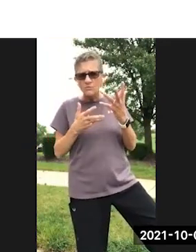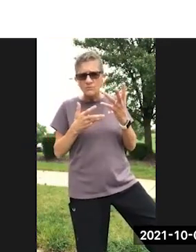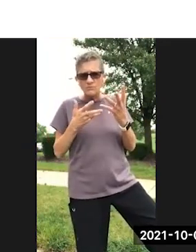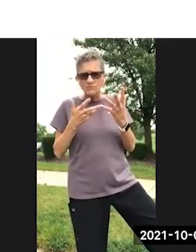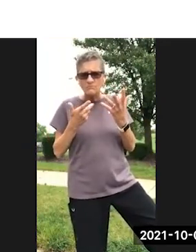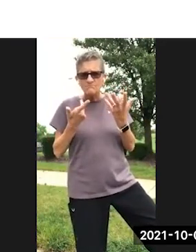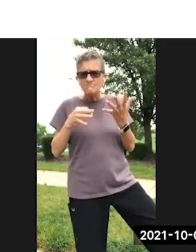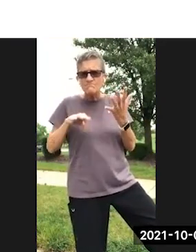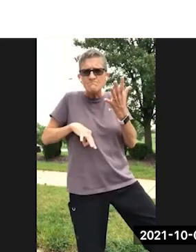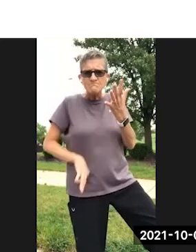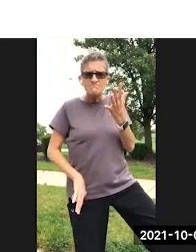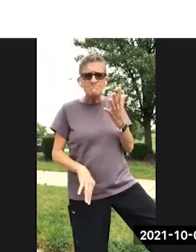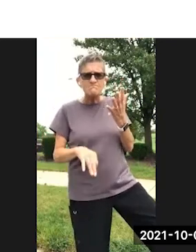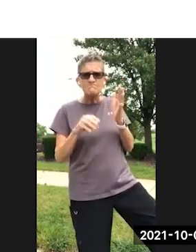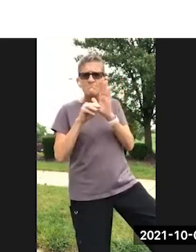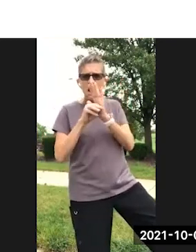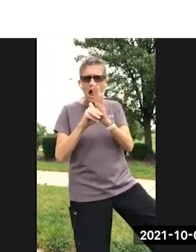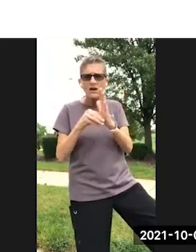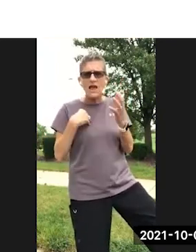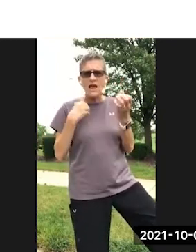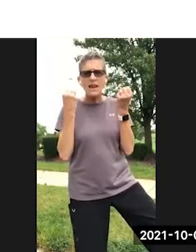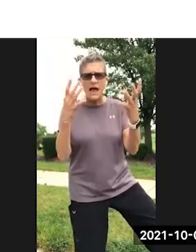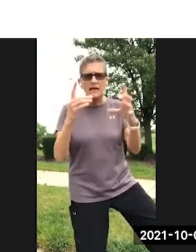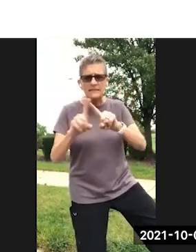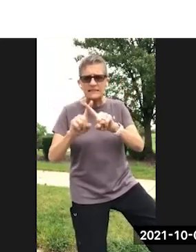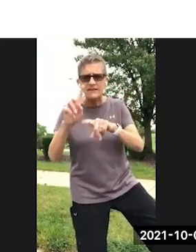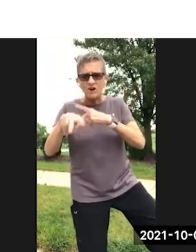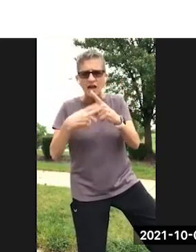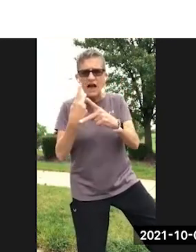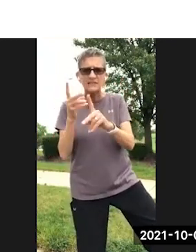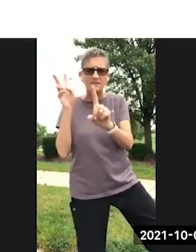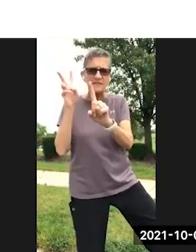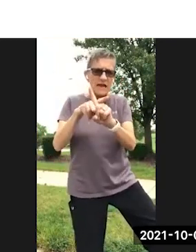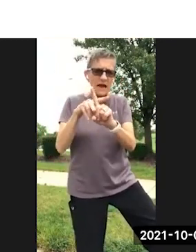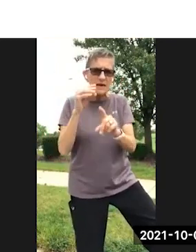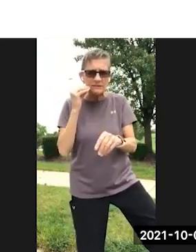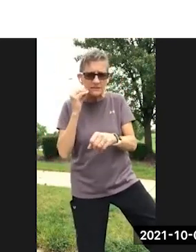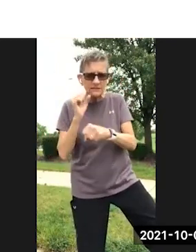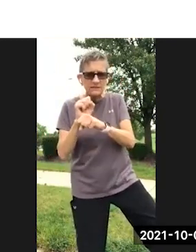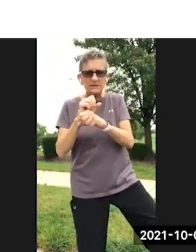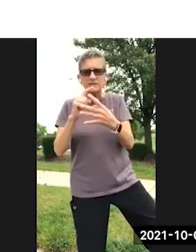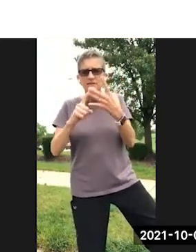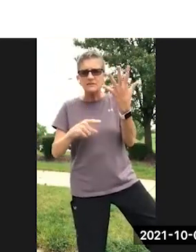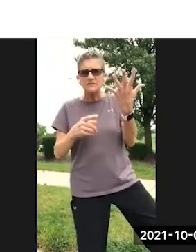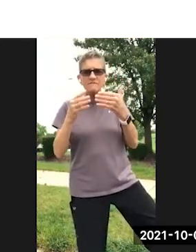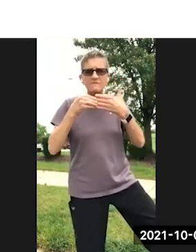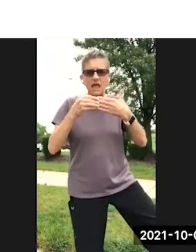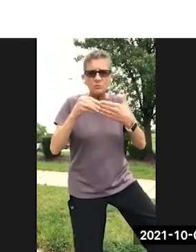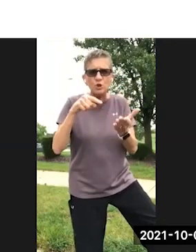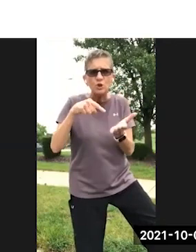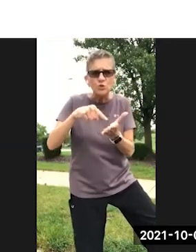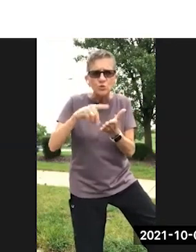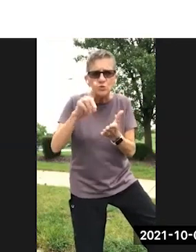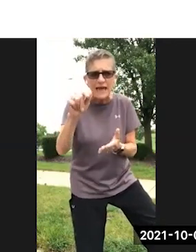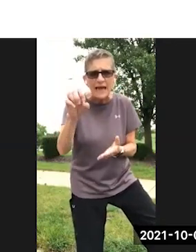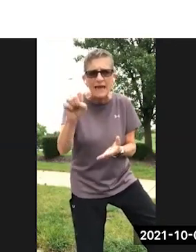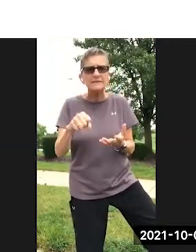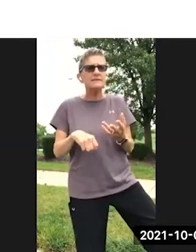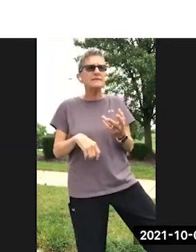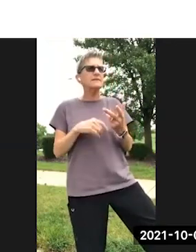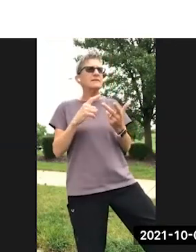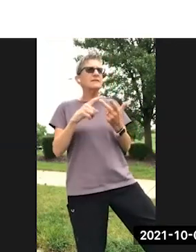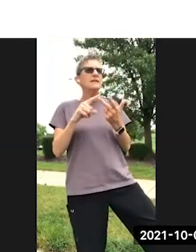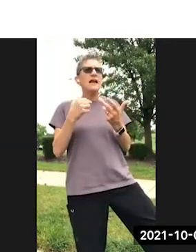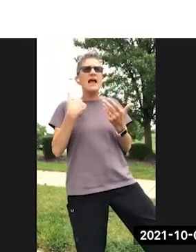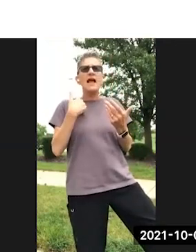models in a class, having lots of different kinds of assignments and flexible due dates, and having due dates where some